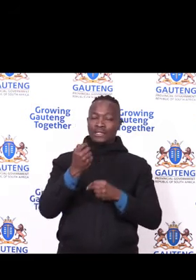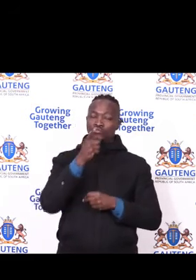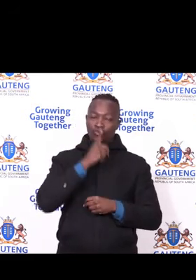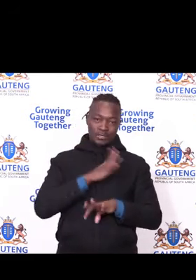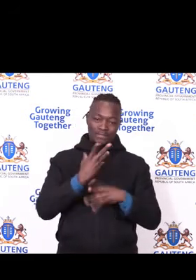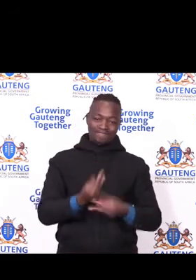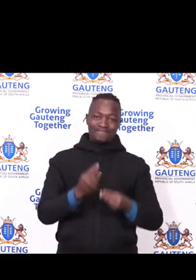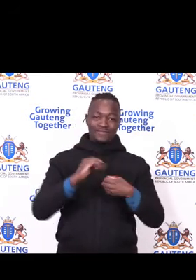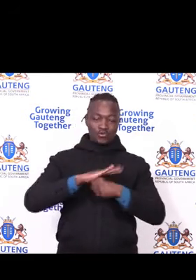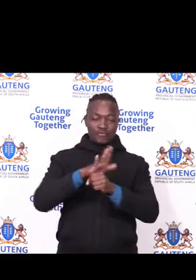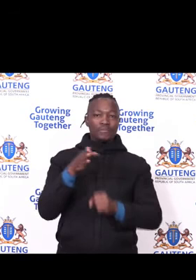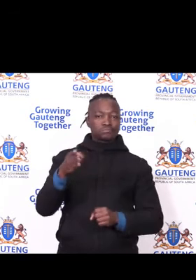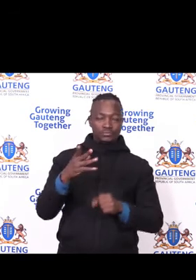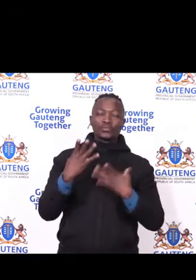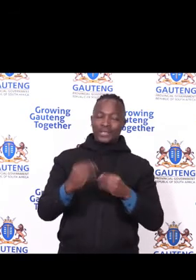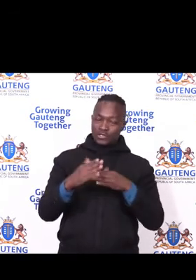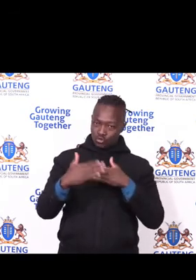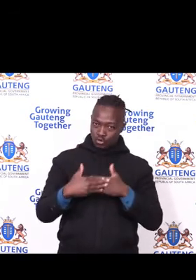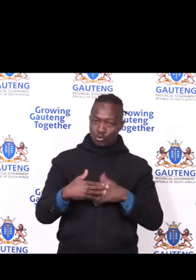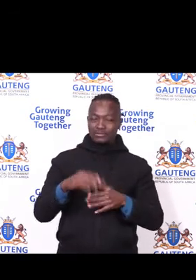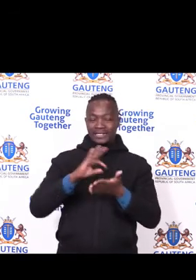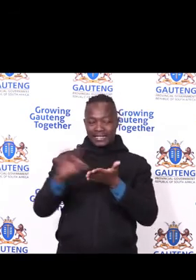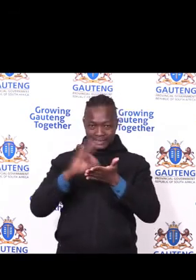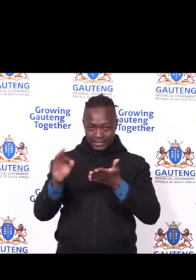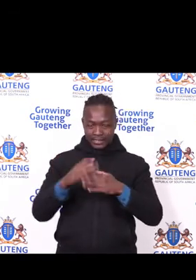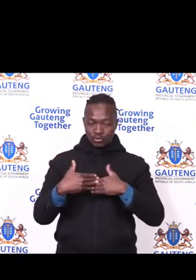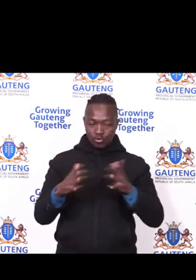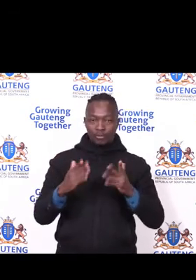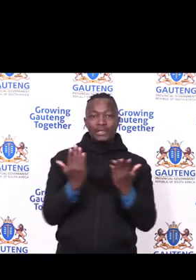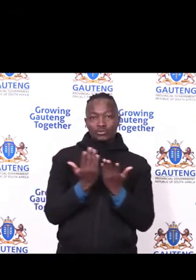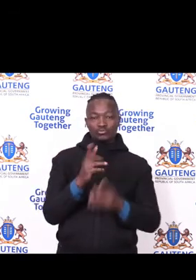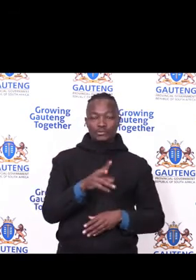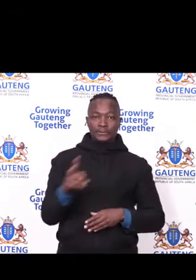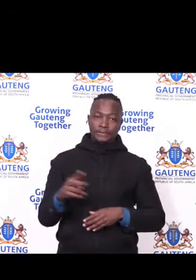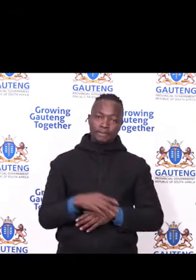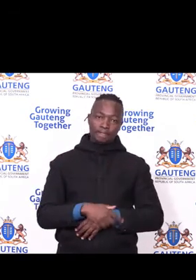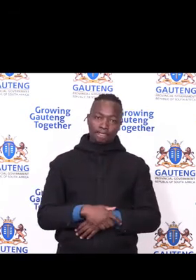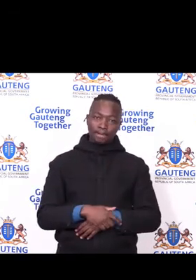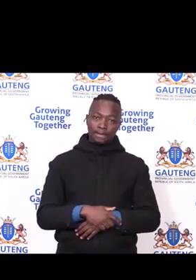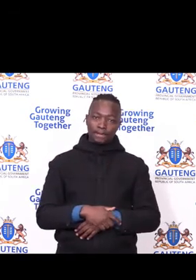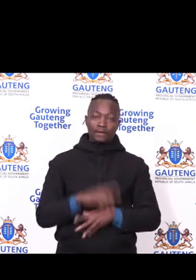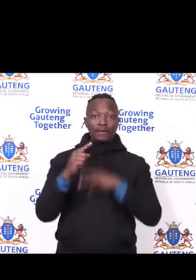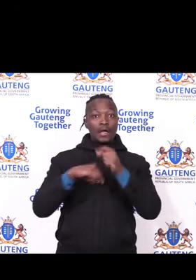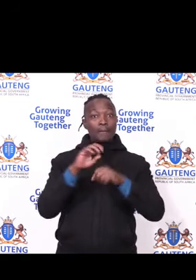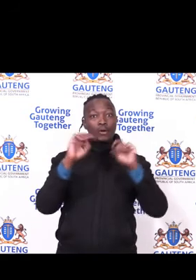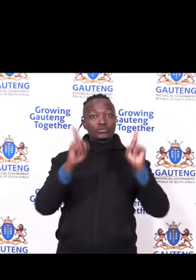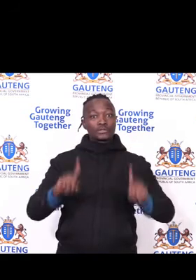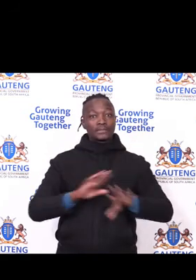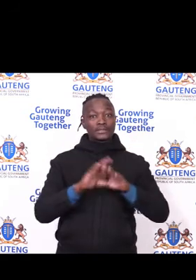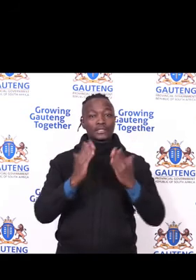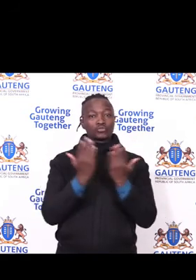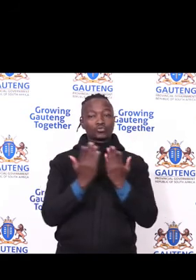COVID, and we had to close, decontaminate, and reopen those schools. In terms of special schools, these are learners